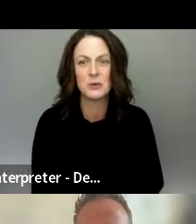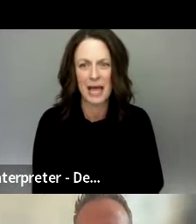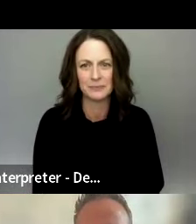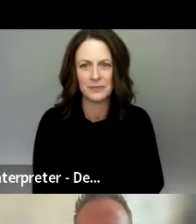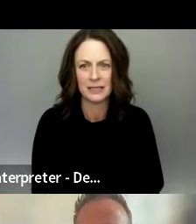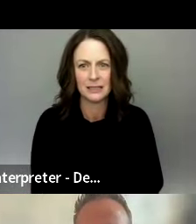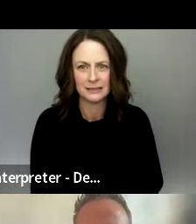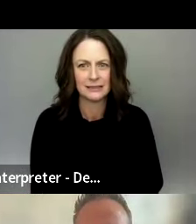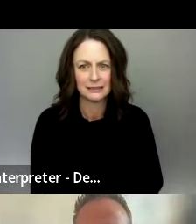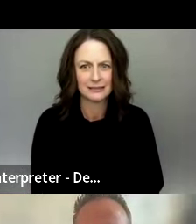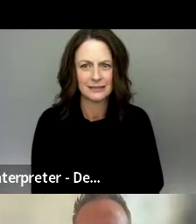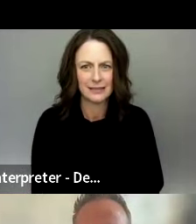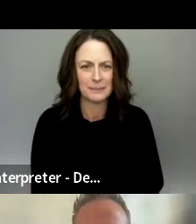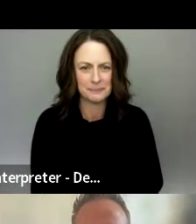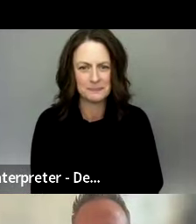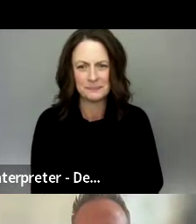UK.